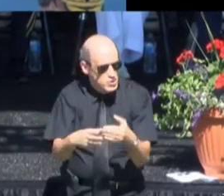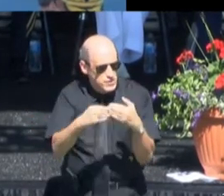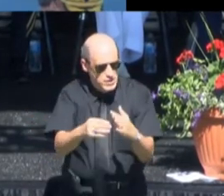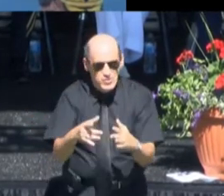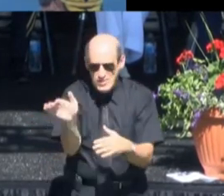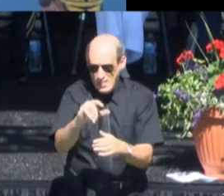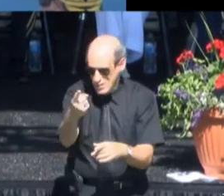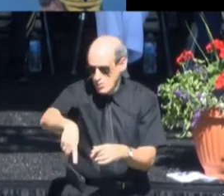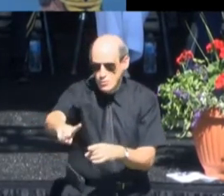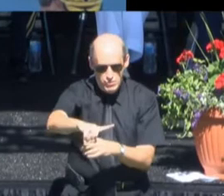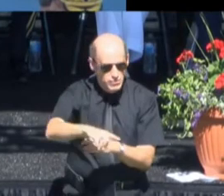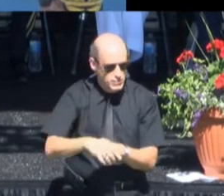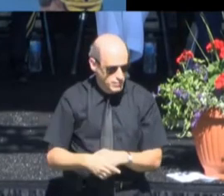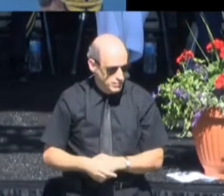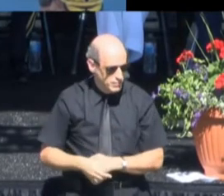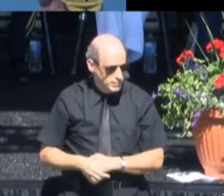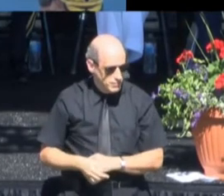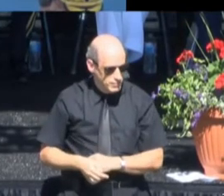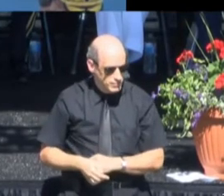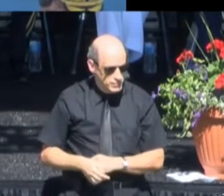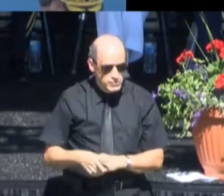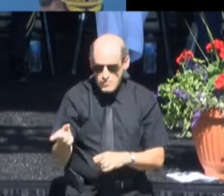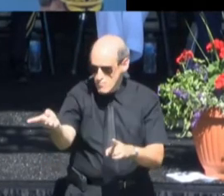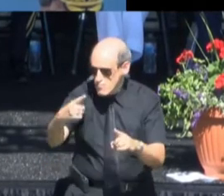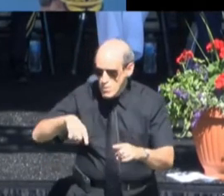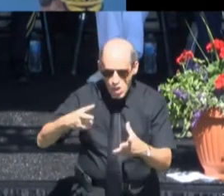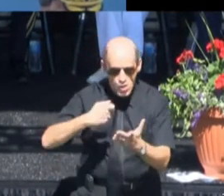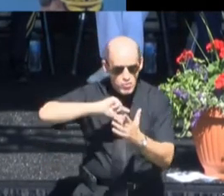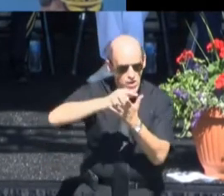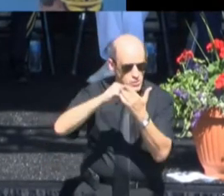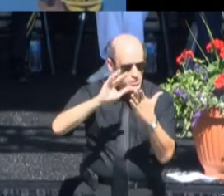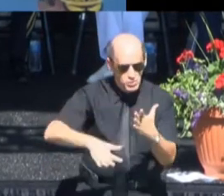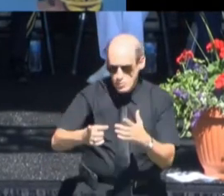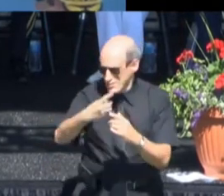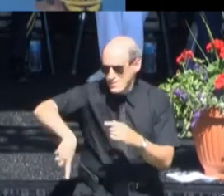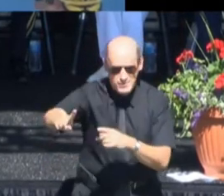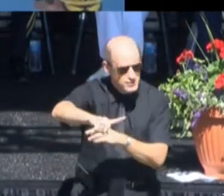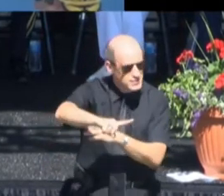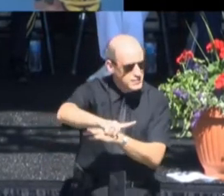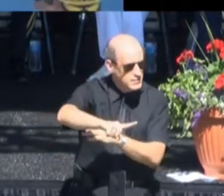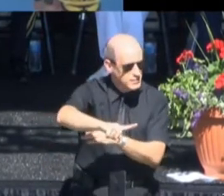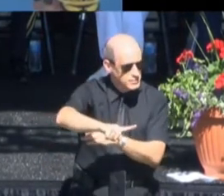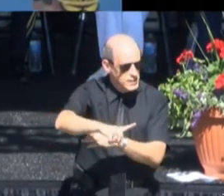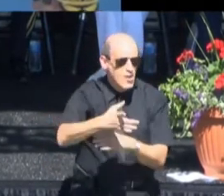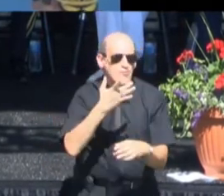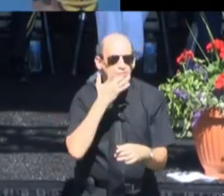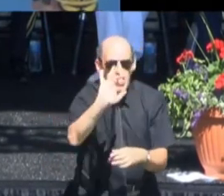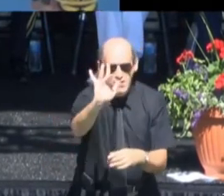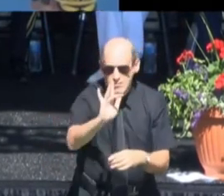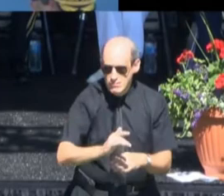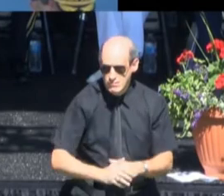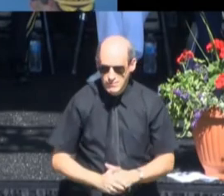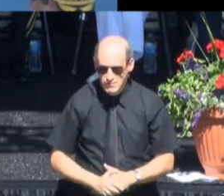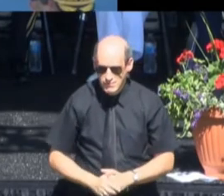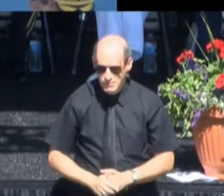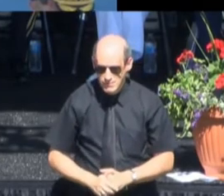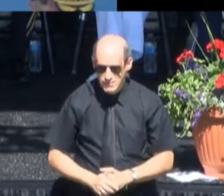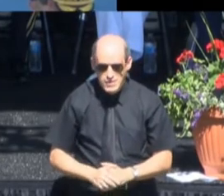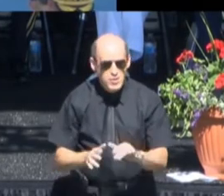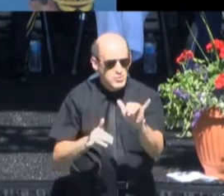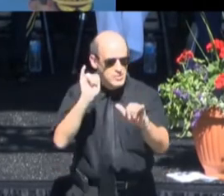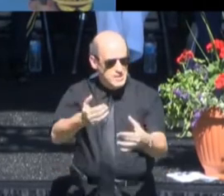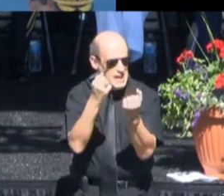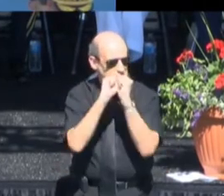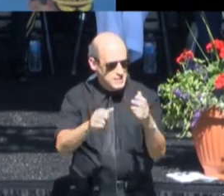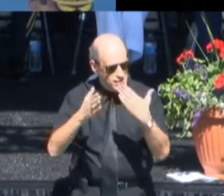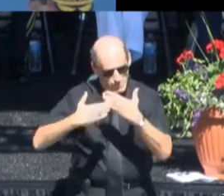Class of 2018, best of luck. Stay